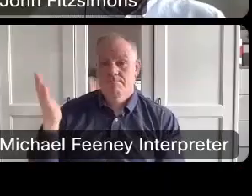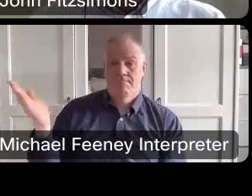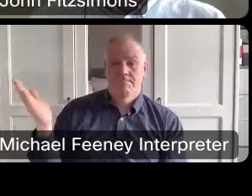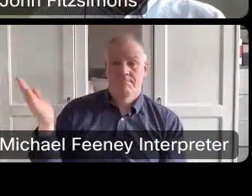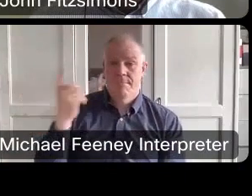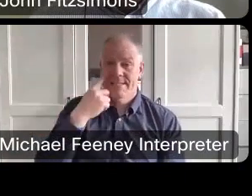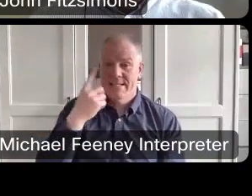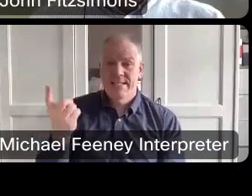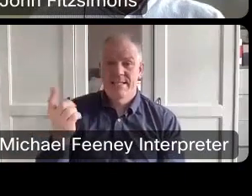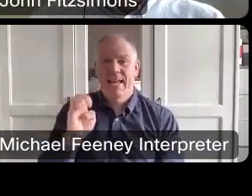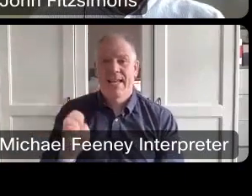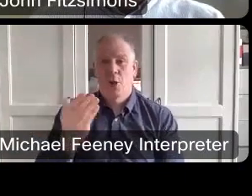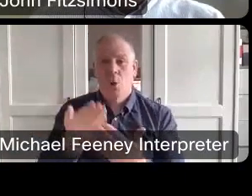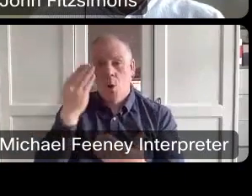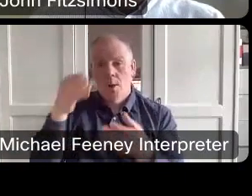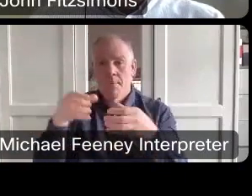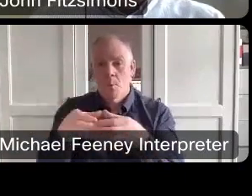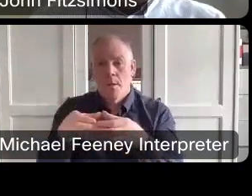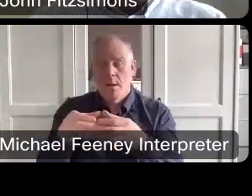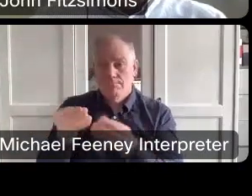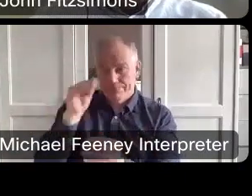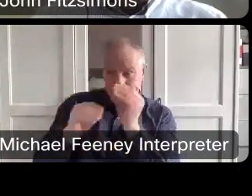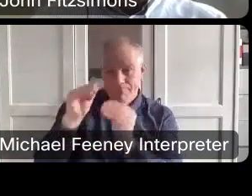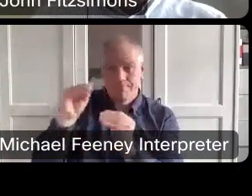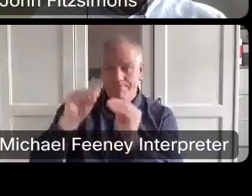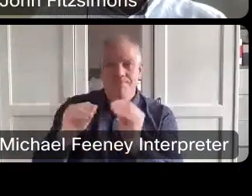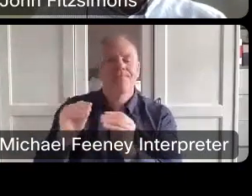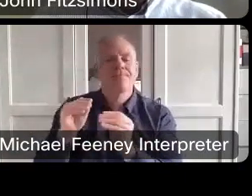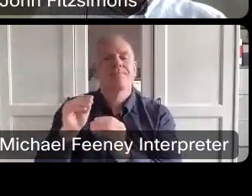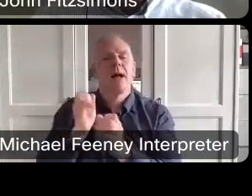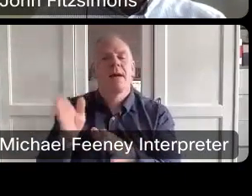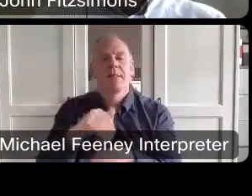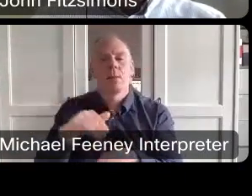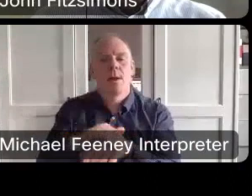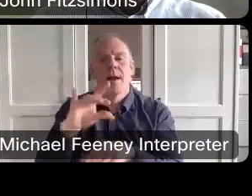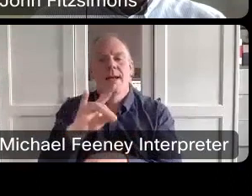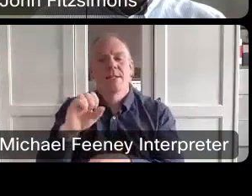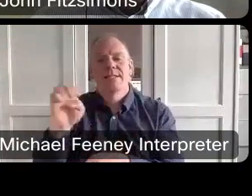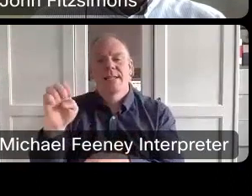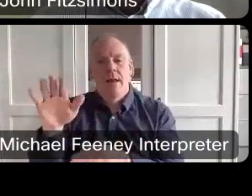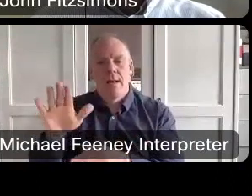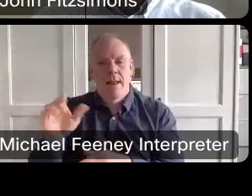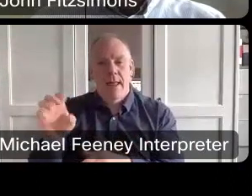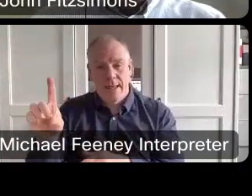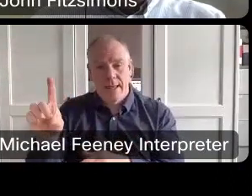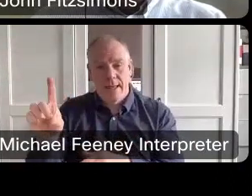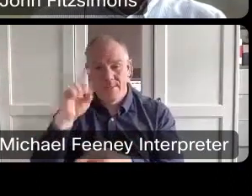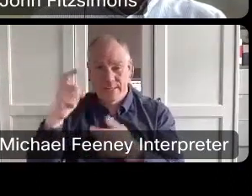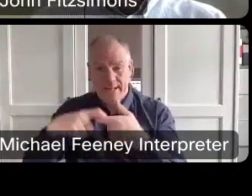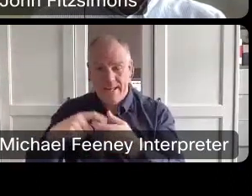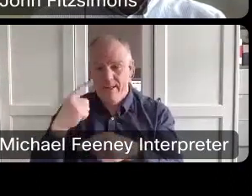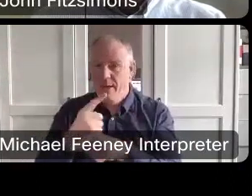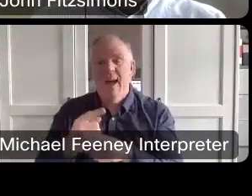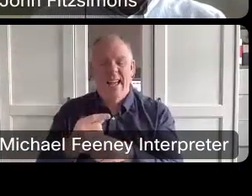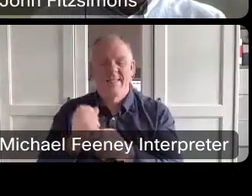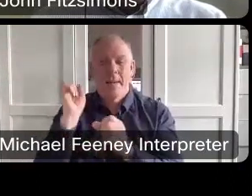couple of e-learning modules. These are available on HSE Land, and you can see the links there. Again, the slides